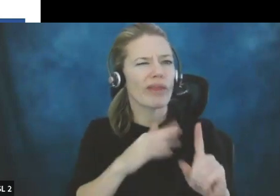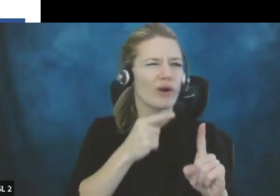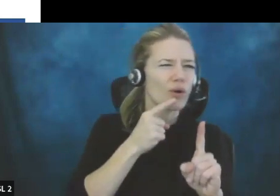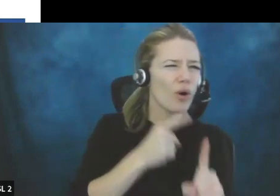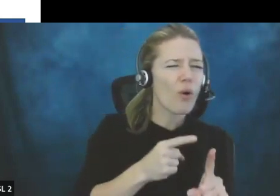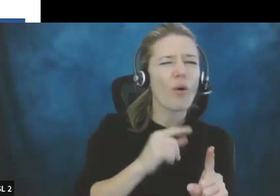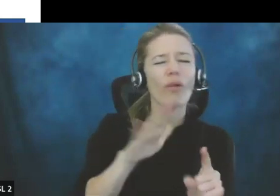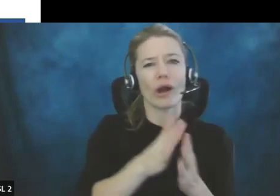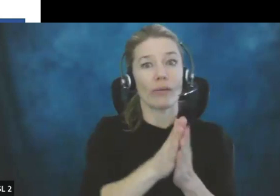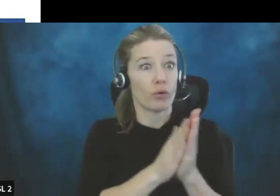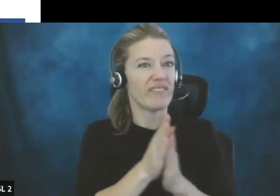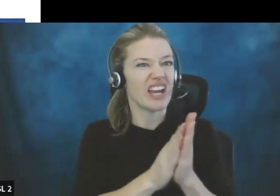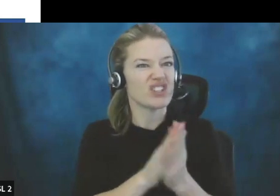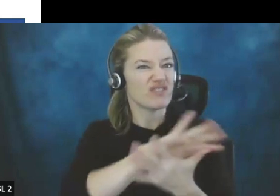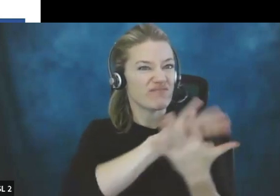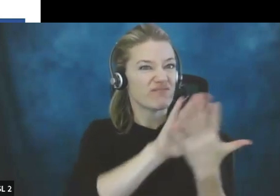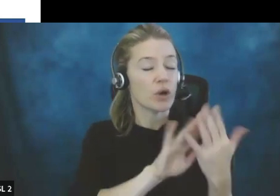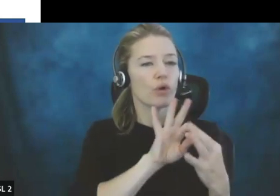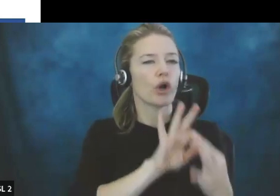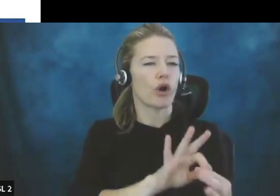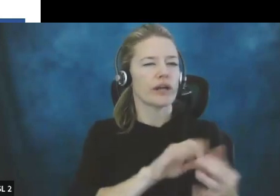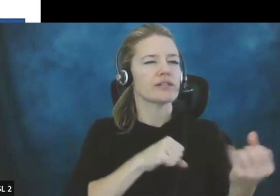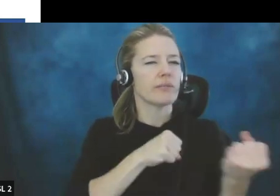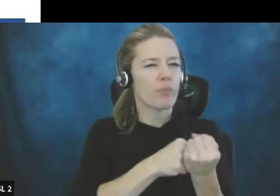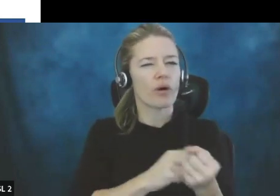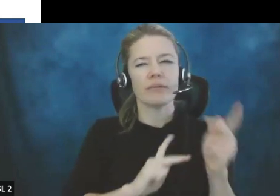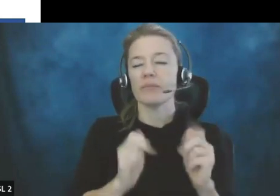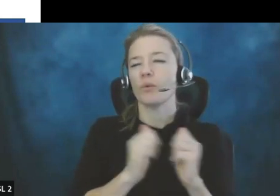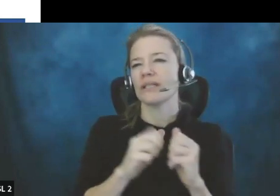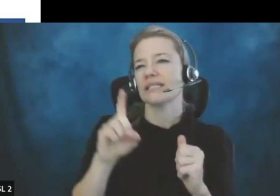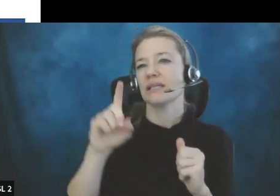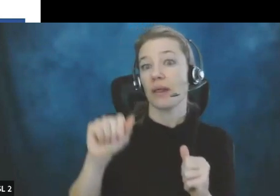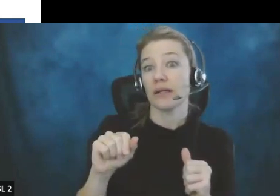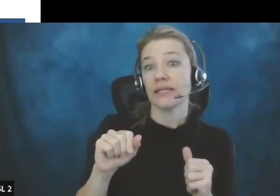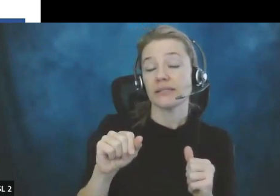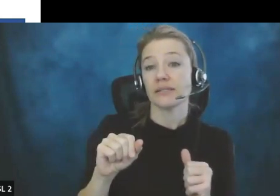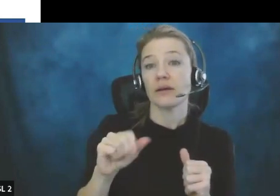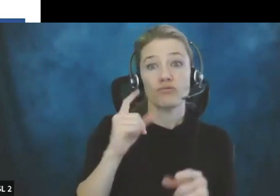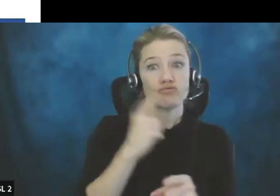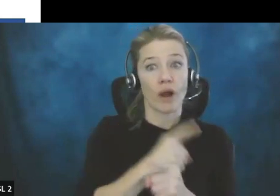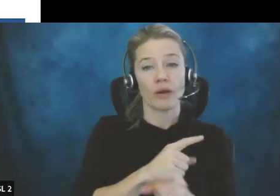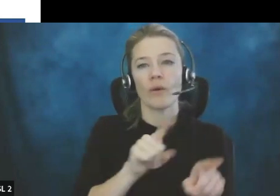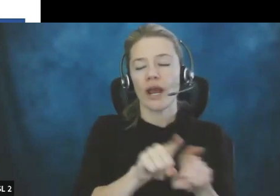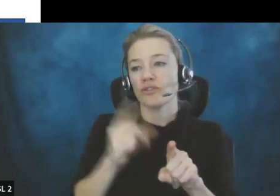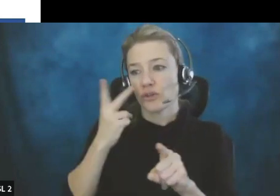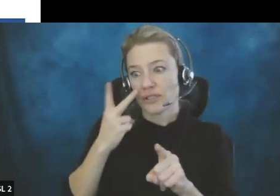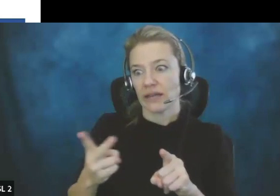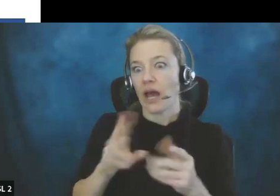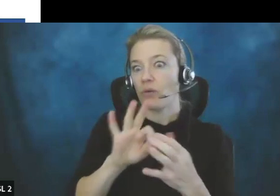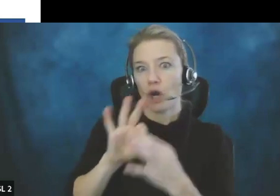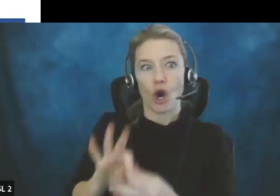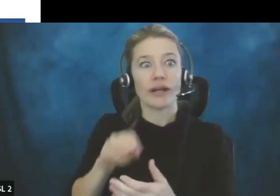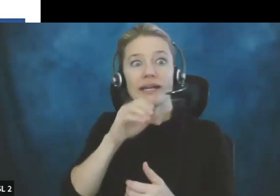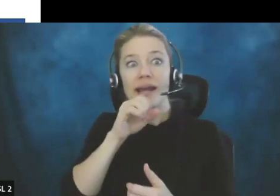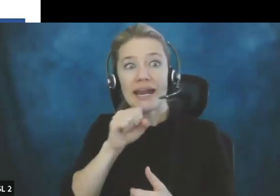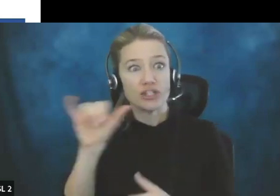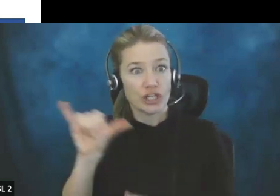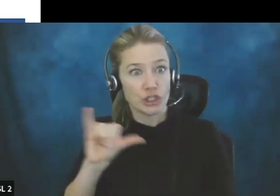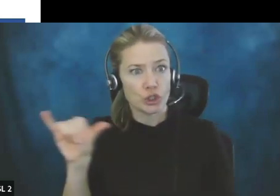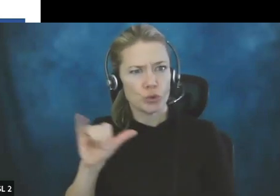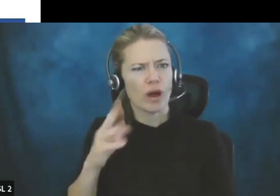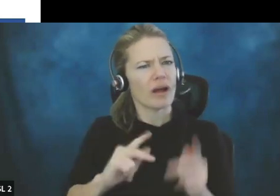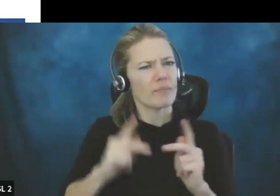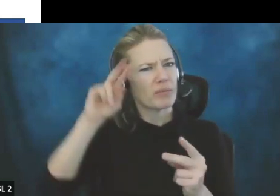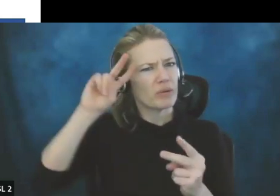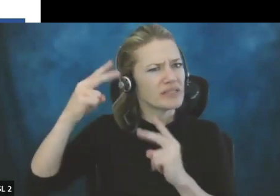what they did and what their goals and what their motivation was around supporting people with disabilities, and vice versa. We see that on the aging